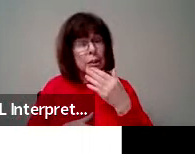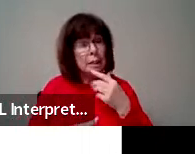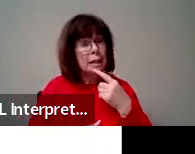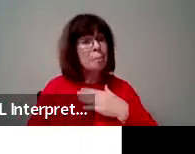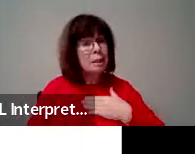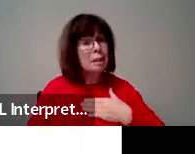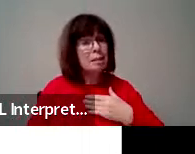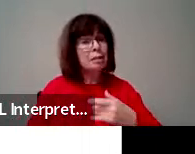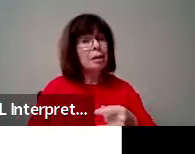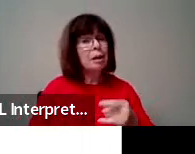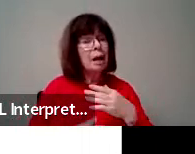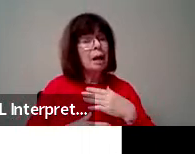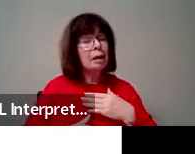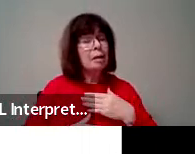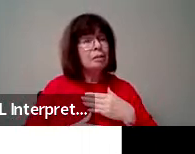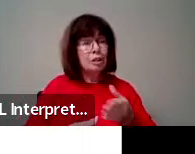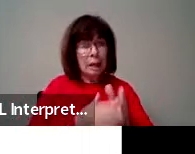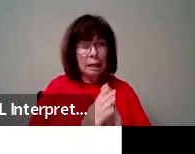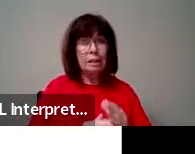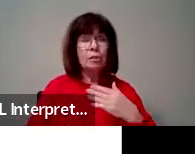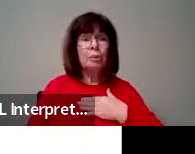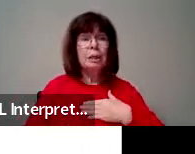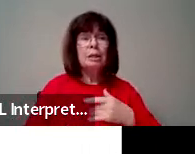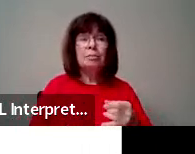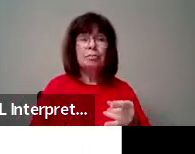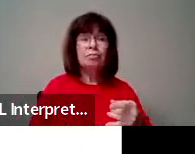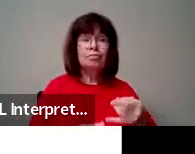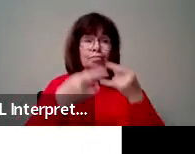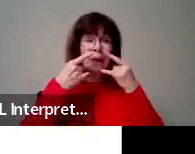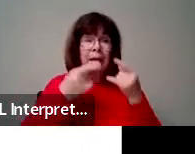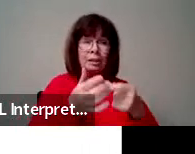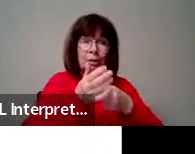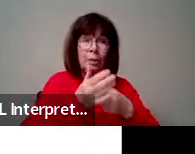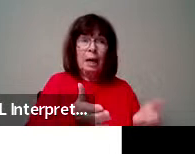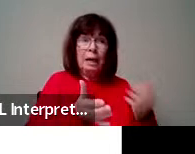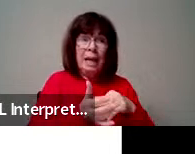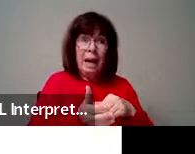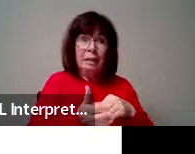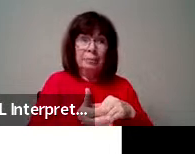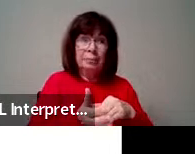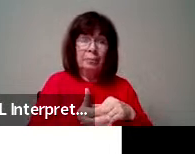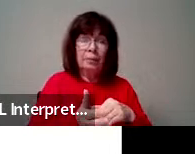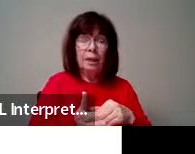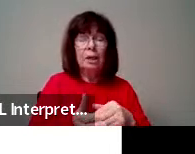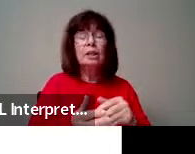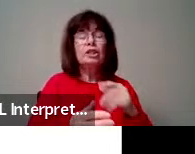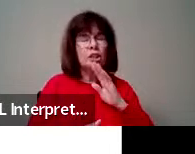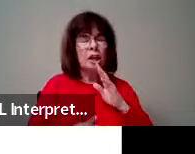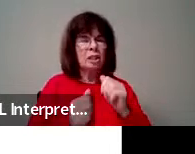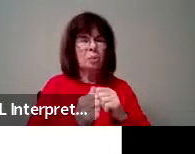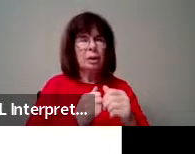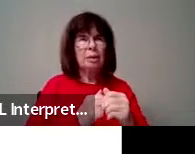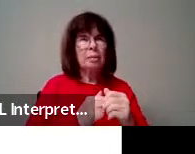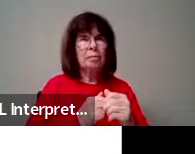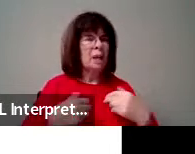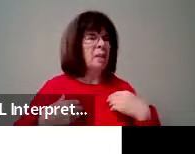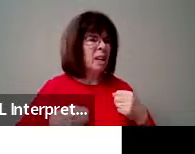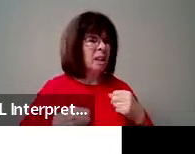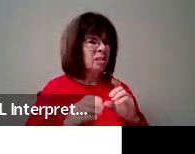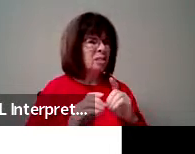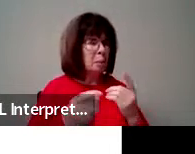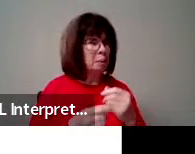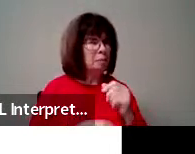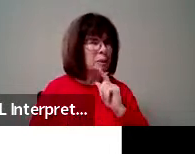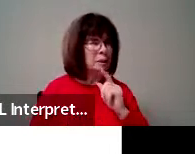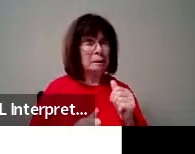school guidance, and she's bringing that to the health department. We're speaking with, she didn't make clear which health department that is, but